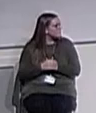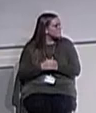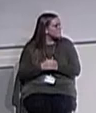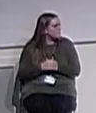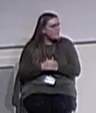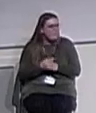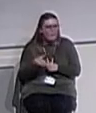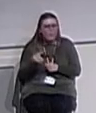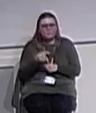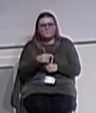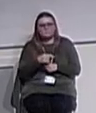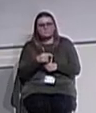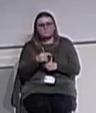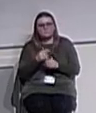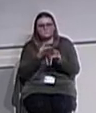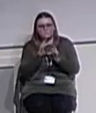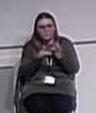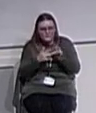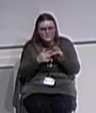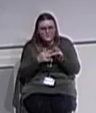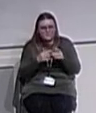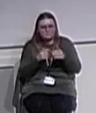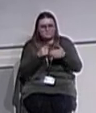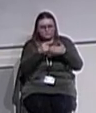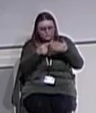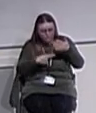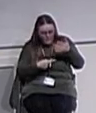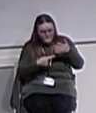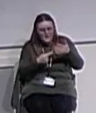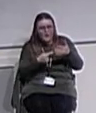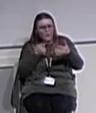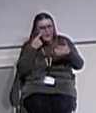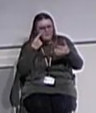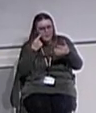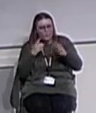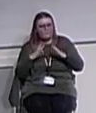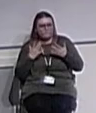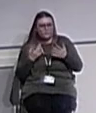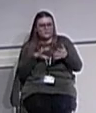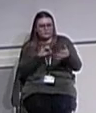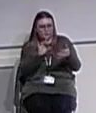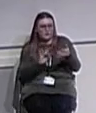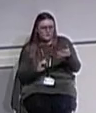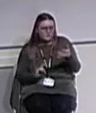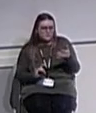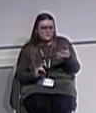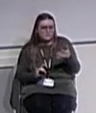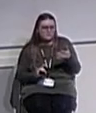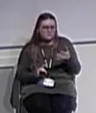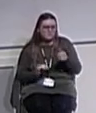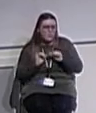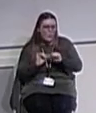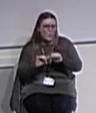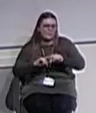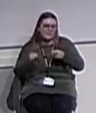drop-down menus on our admissions page, and you can see how much free choice you actually have in the different degree